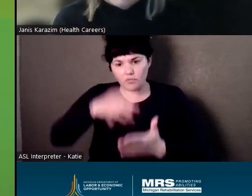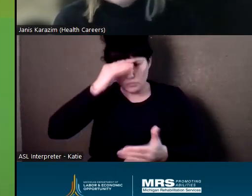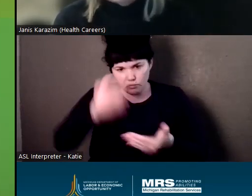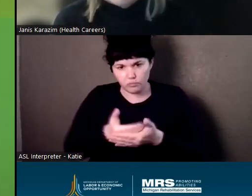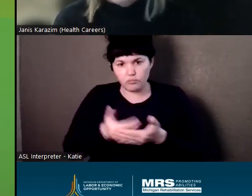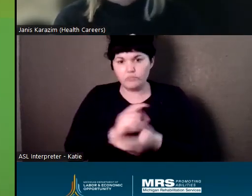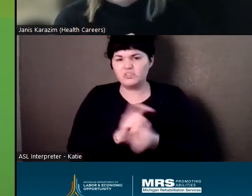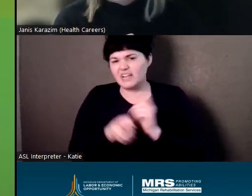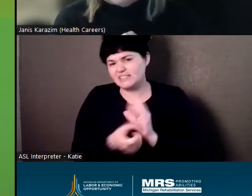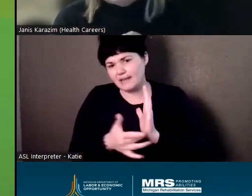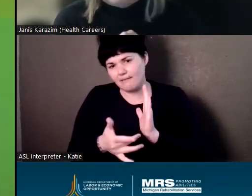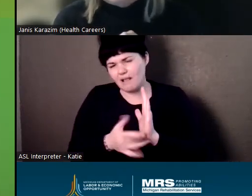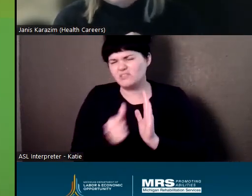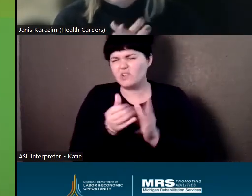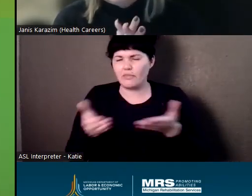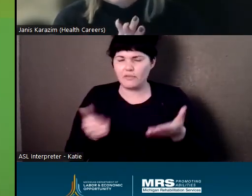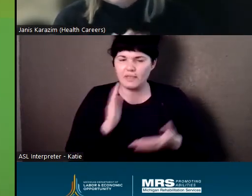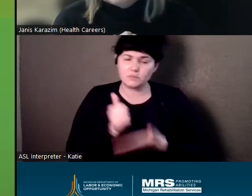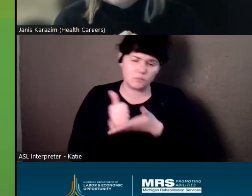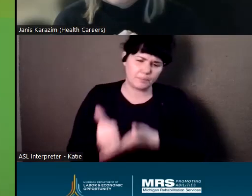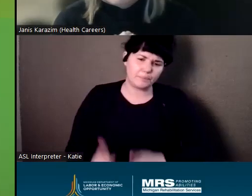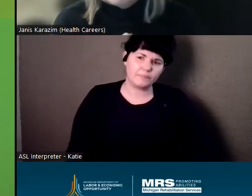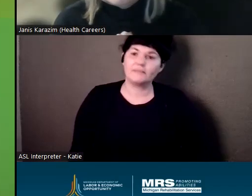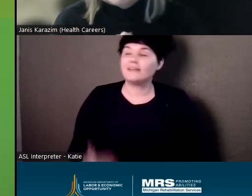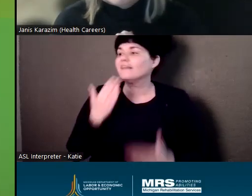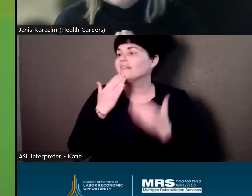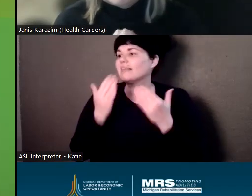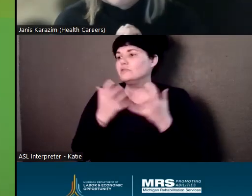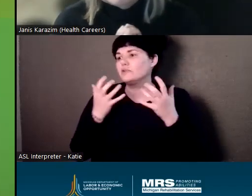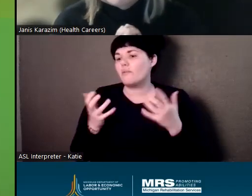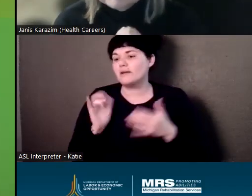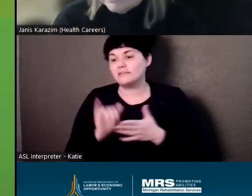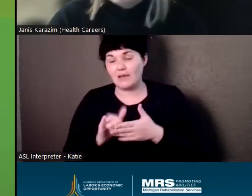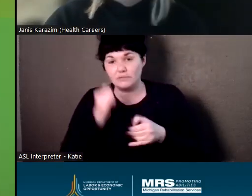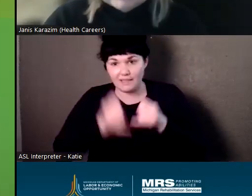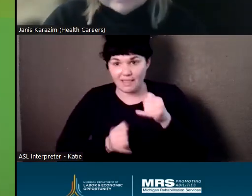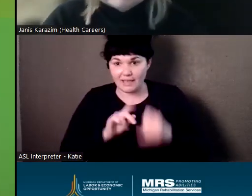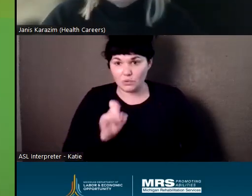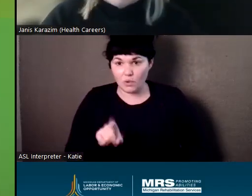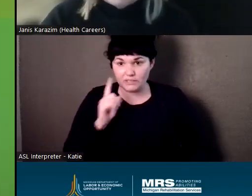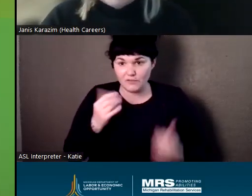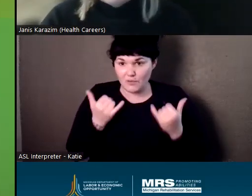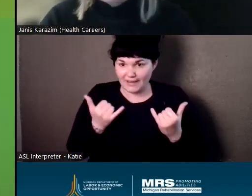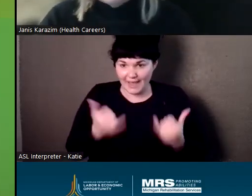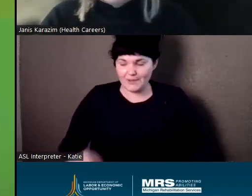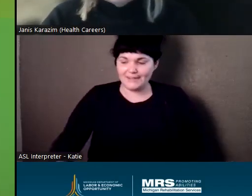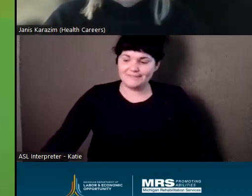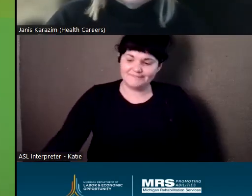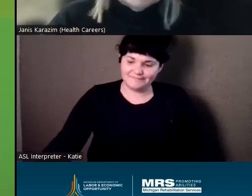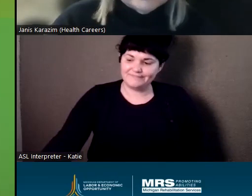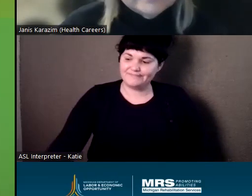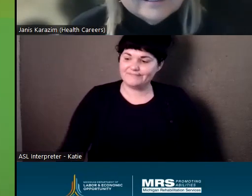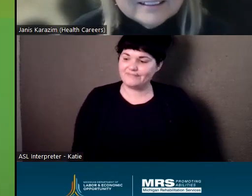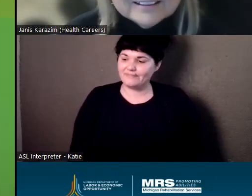other things. So thank you so much. That was our last question for right now. All and right. Again, if